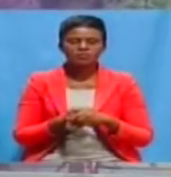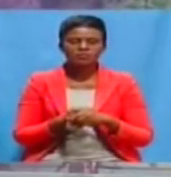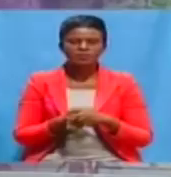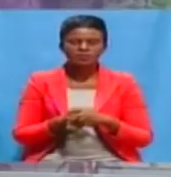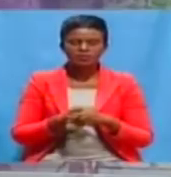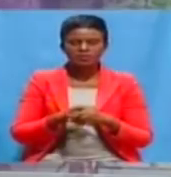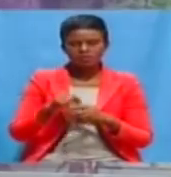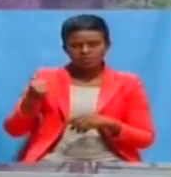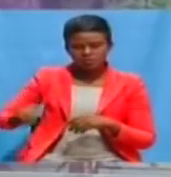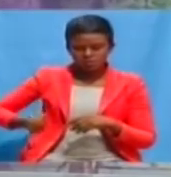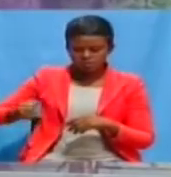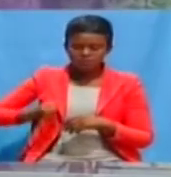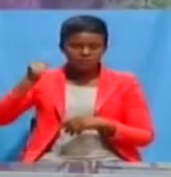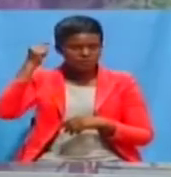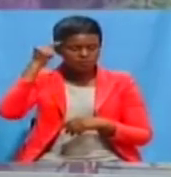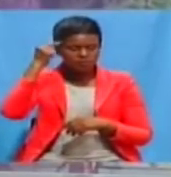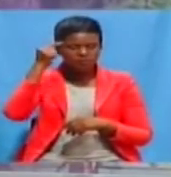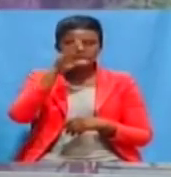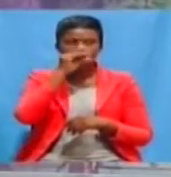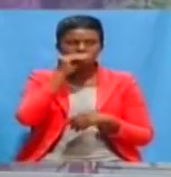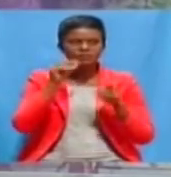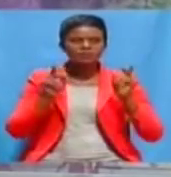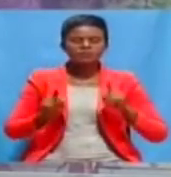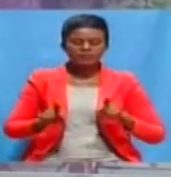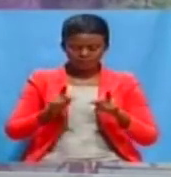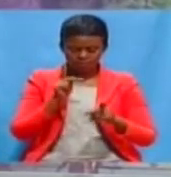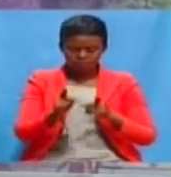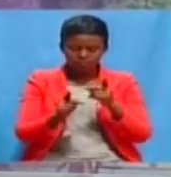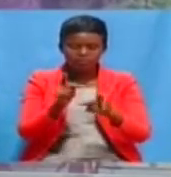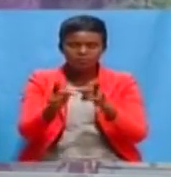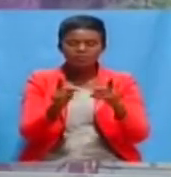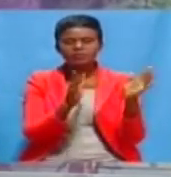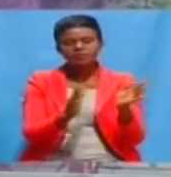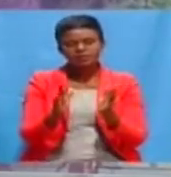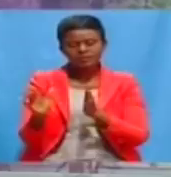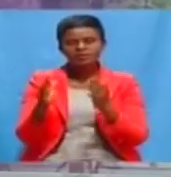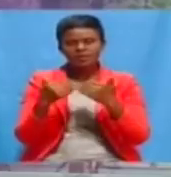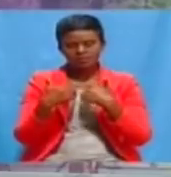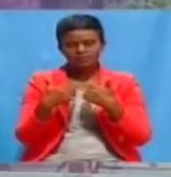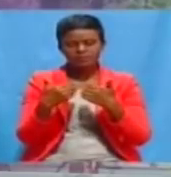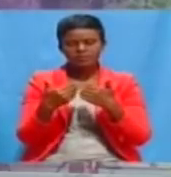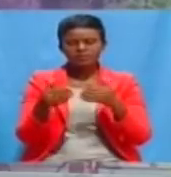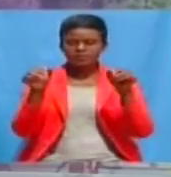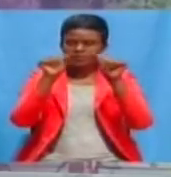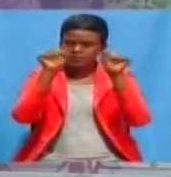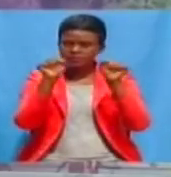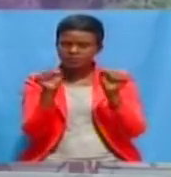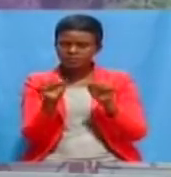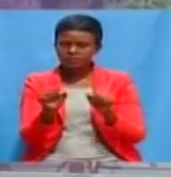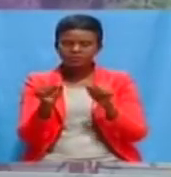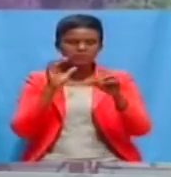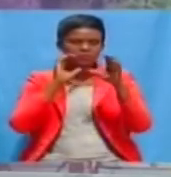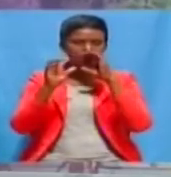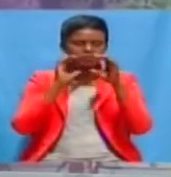Chief Government Spokesperson Dora Silia says a process is on course to establish a restructured and effectively enhanced